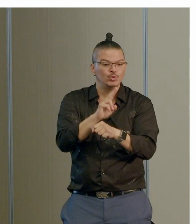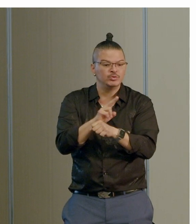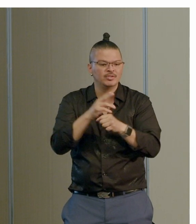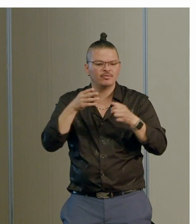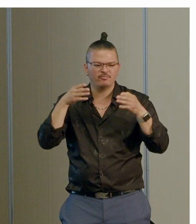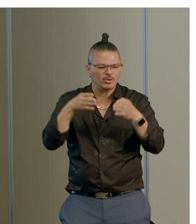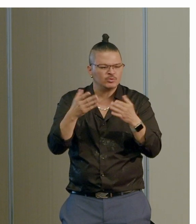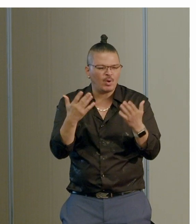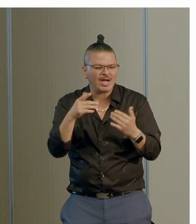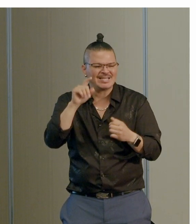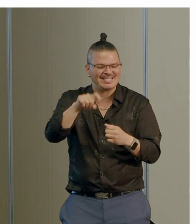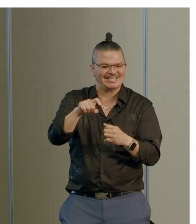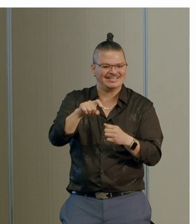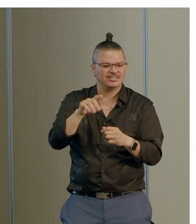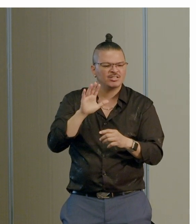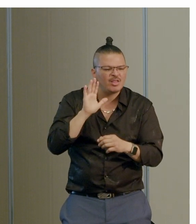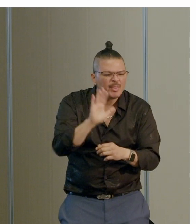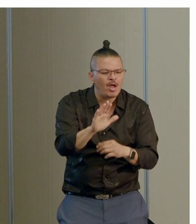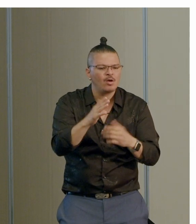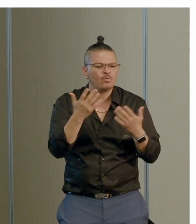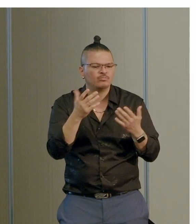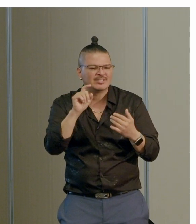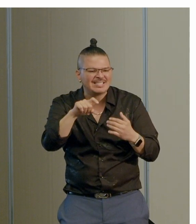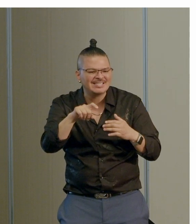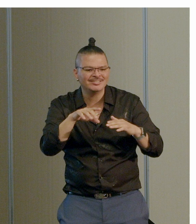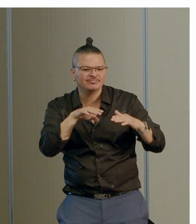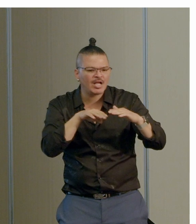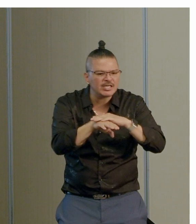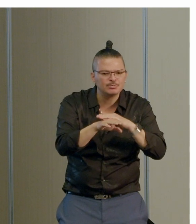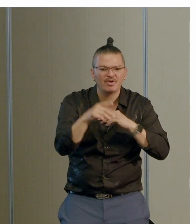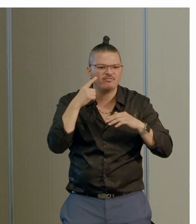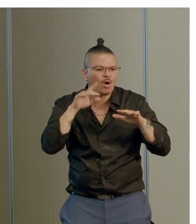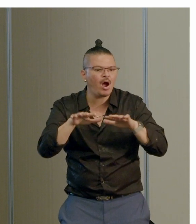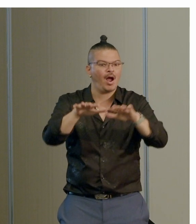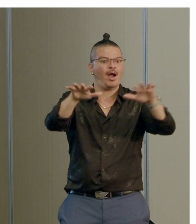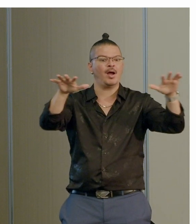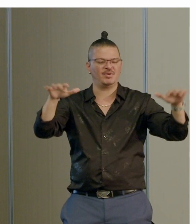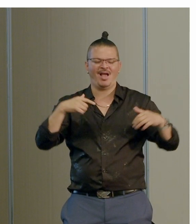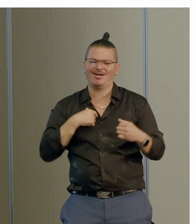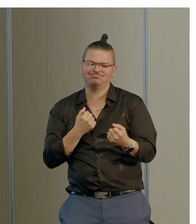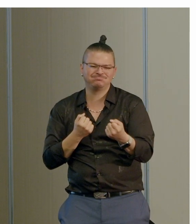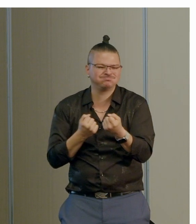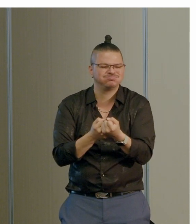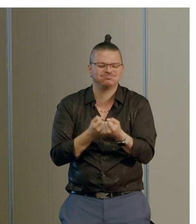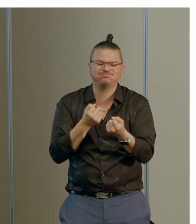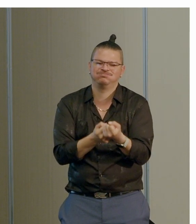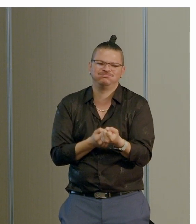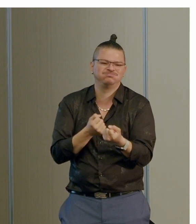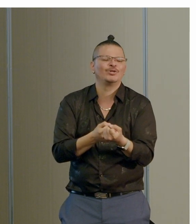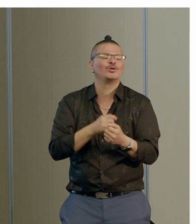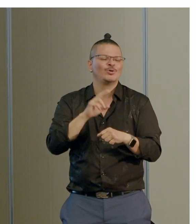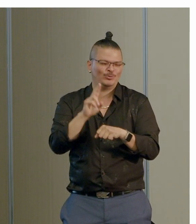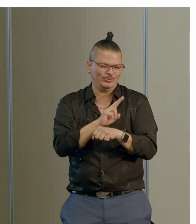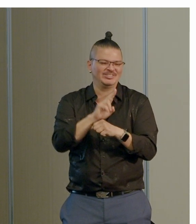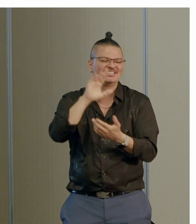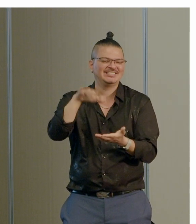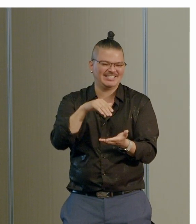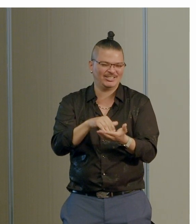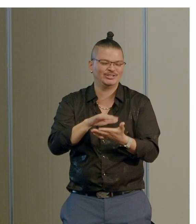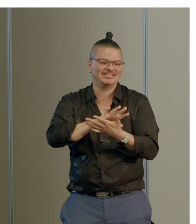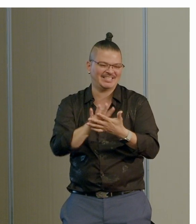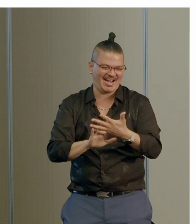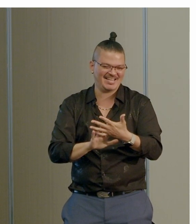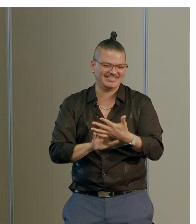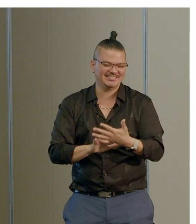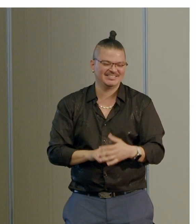design is all about accessibility for everyone. So I'm a big fan of user-centered design now. I also